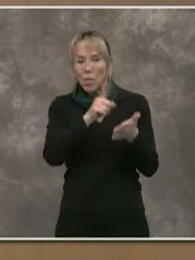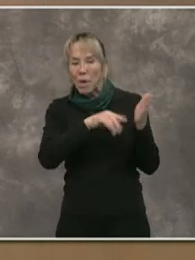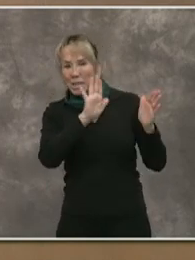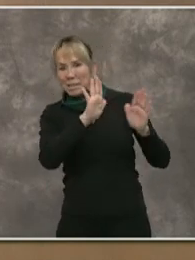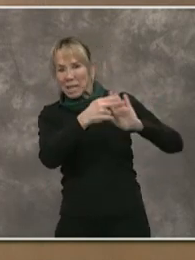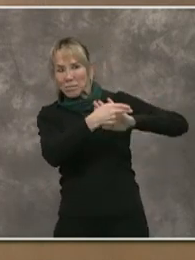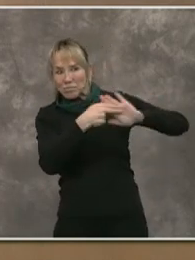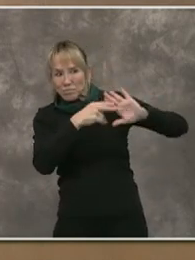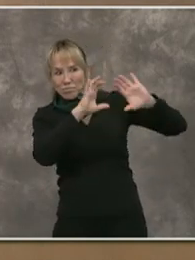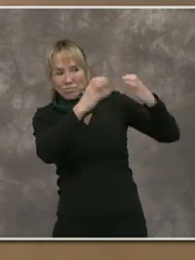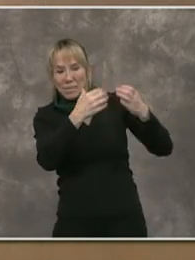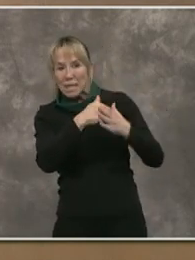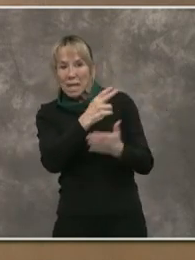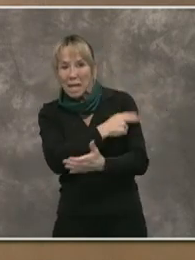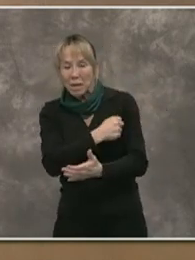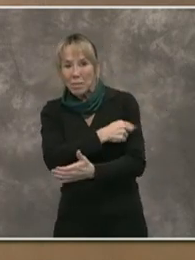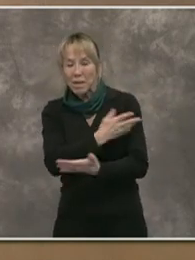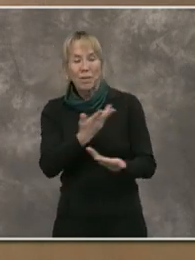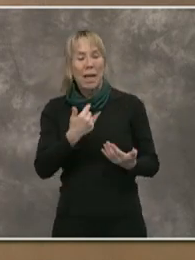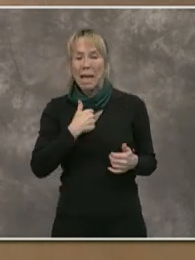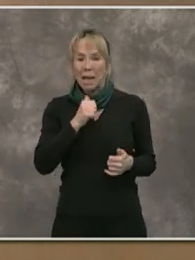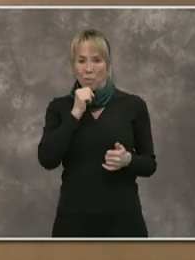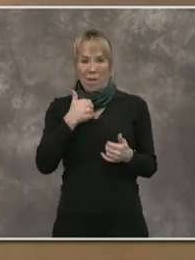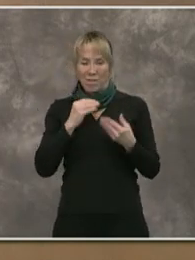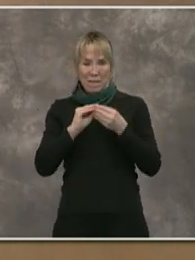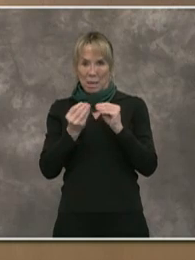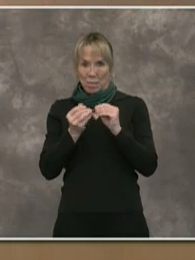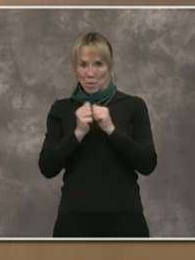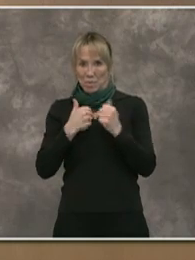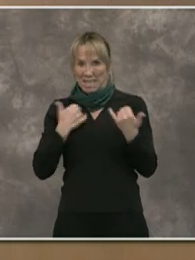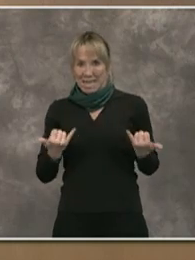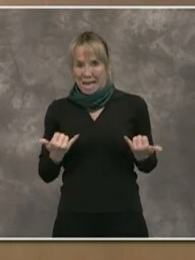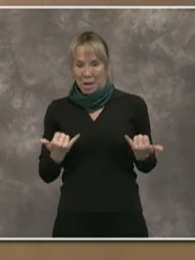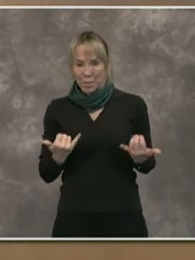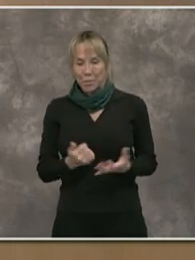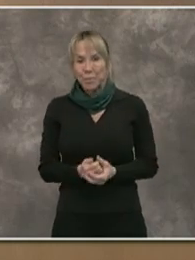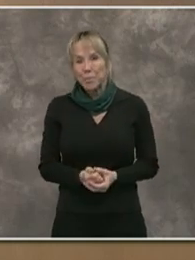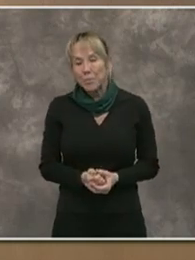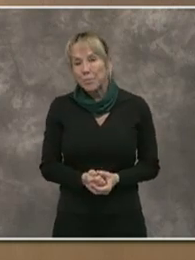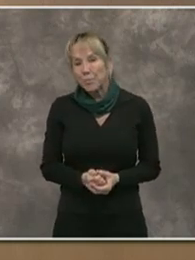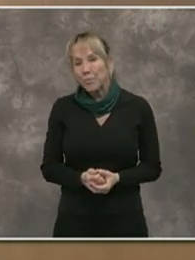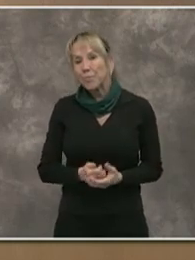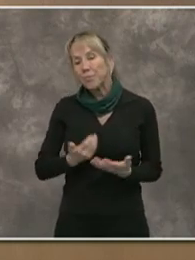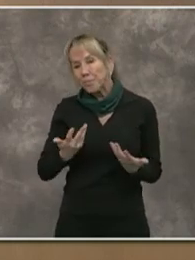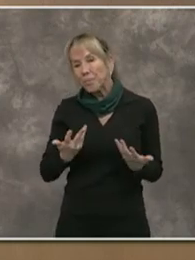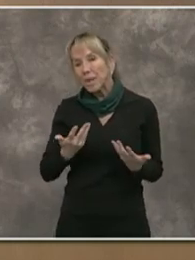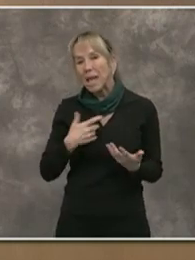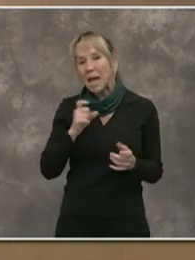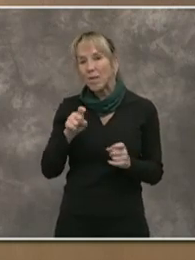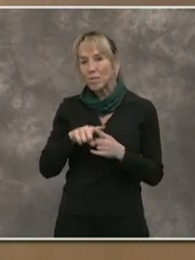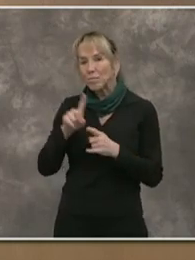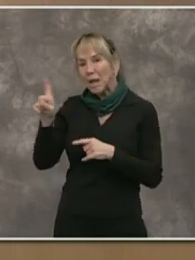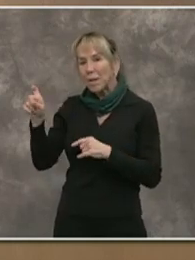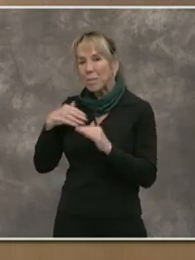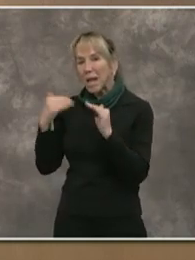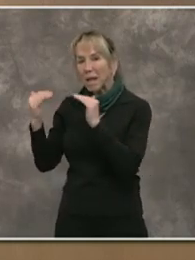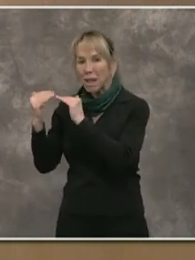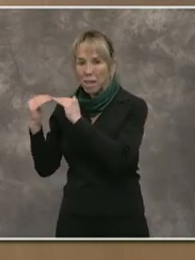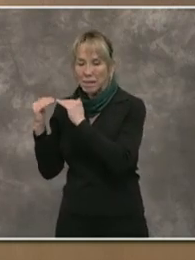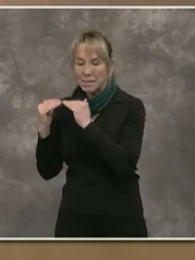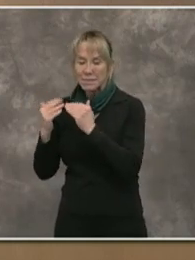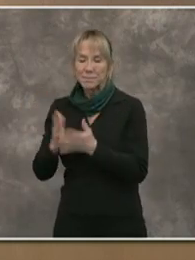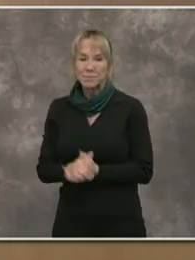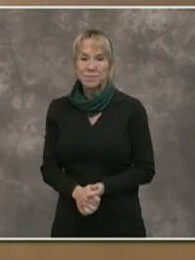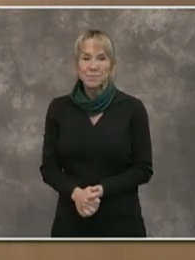they're in. I don't have those numbers available at this time, so I would defer that to my colleagues in emergency medical